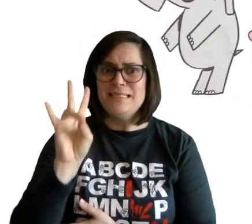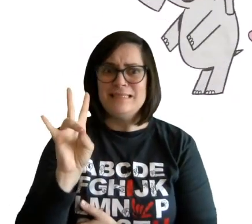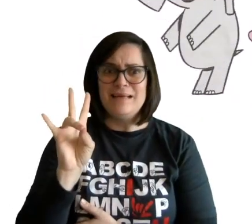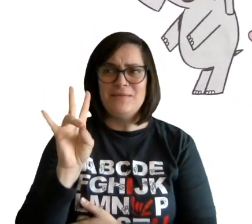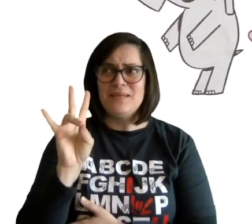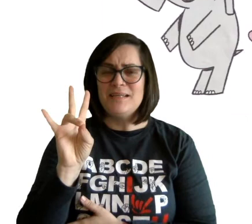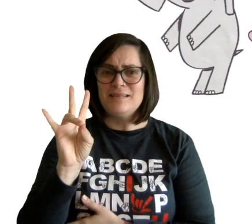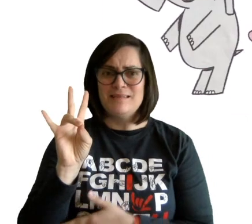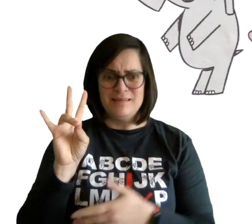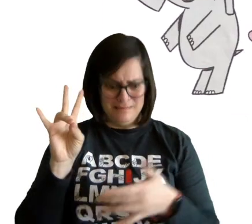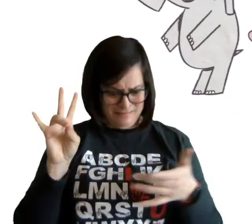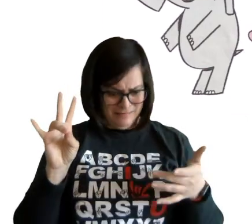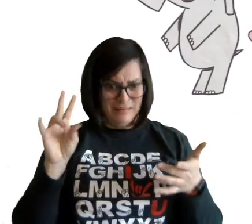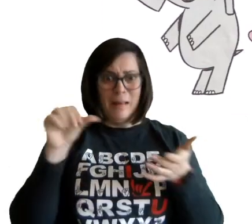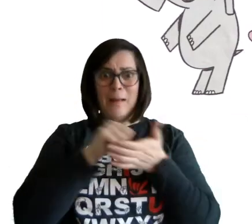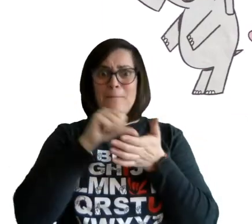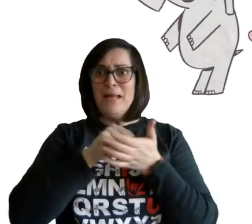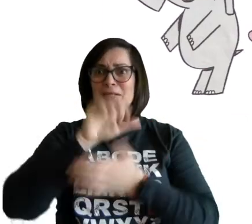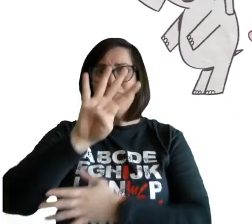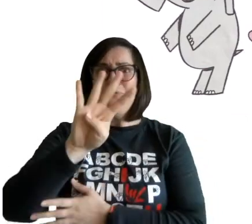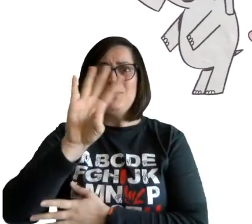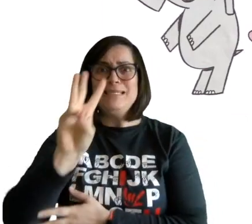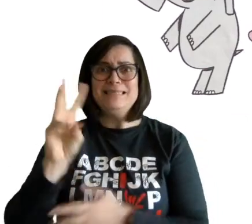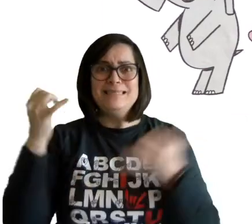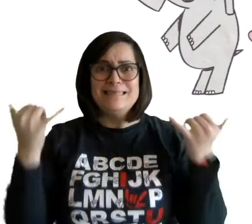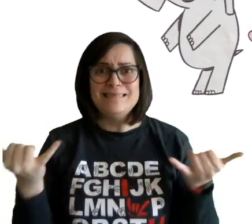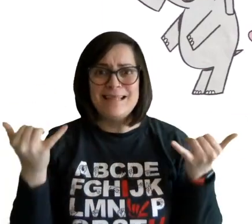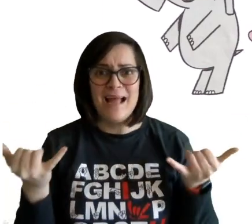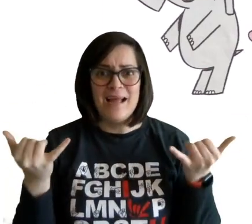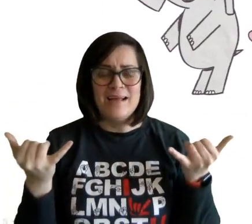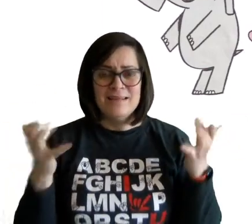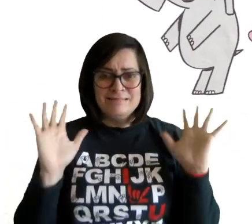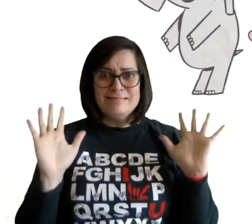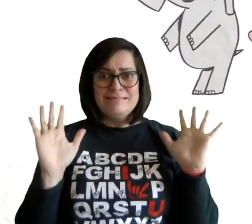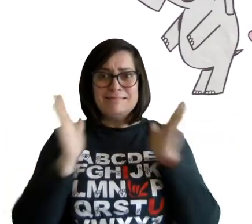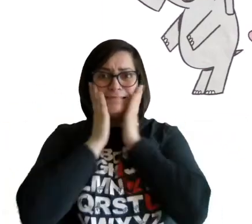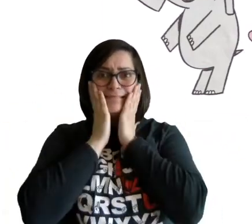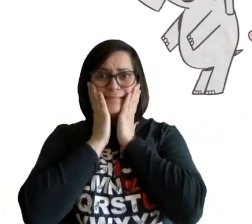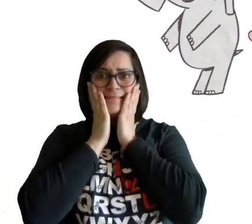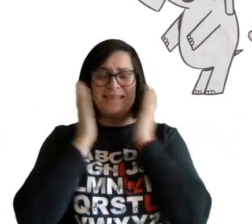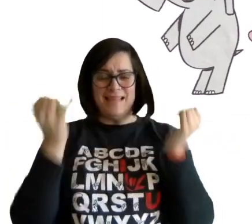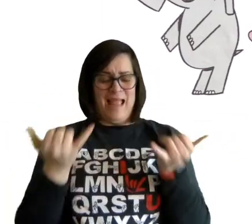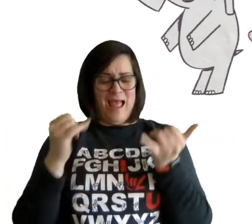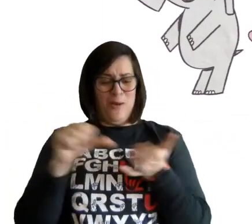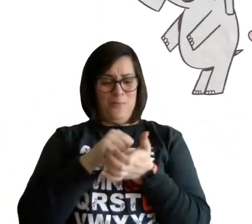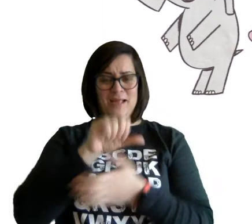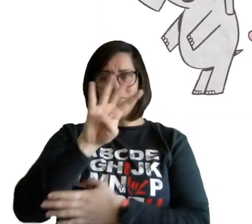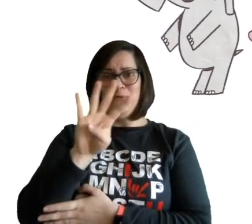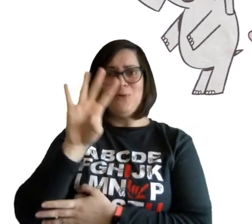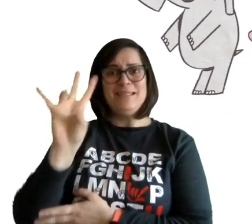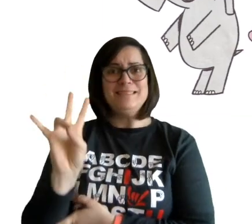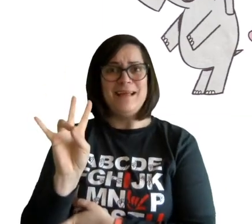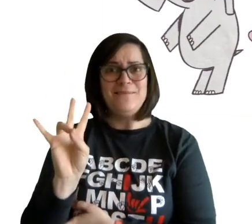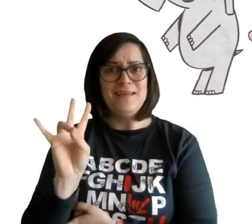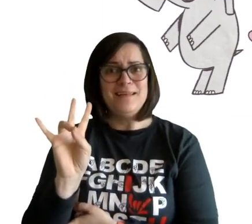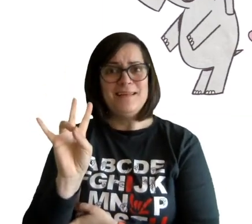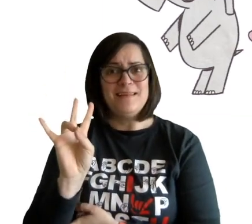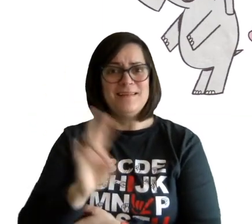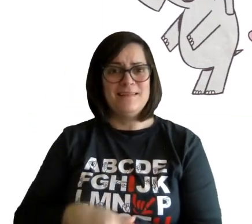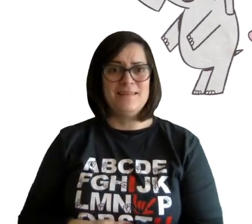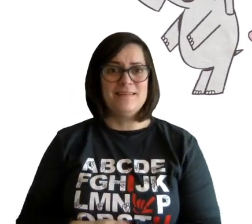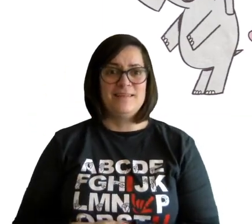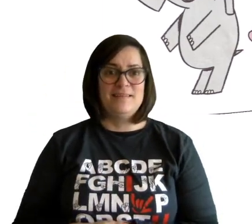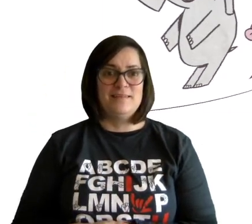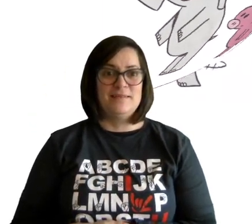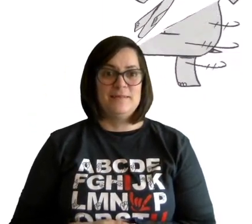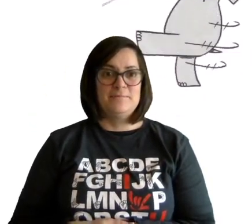Page 57? It is page 46 now. Eek! Now it is page 47.